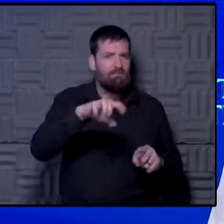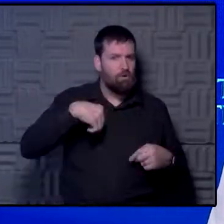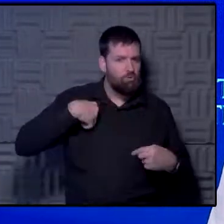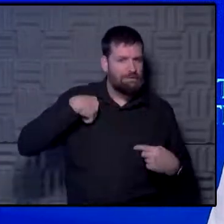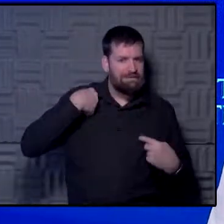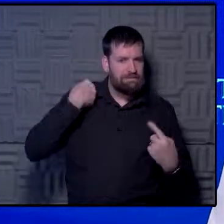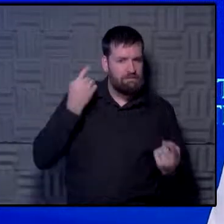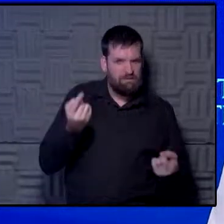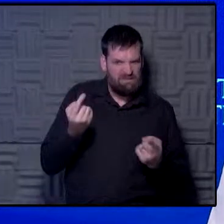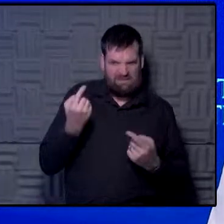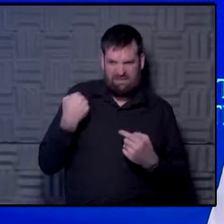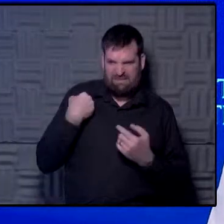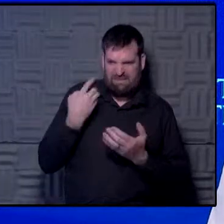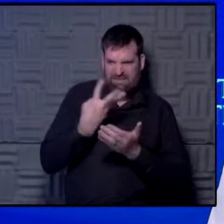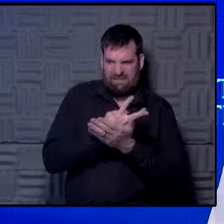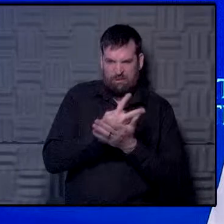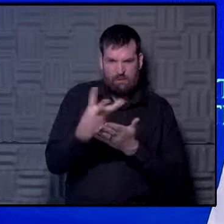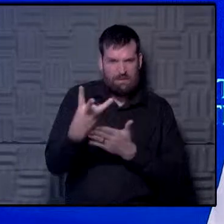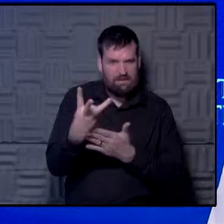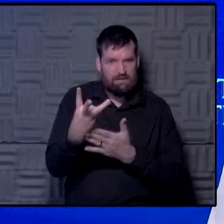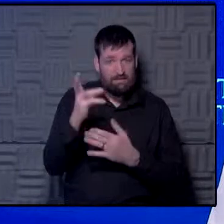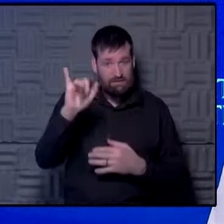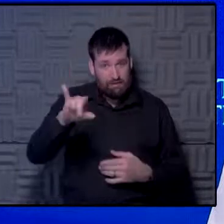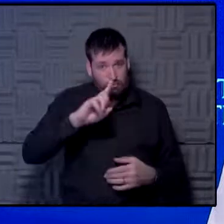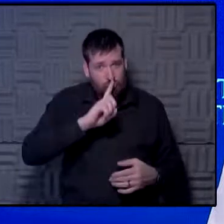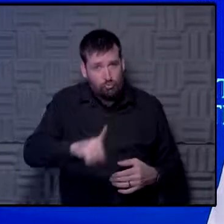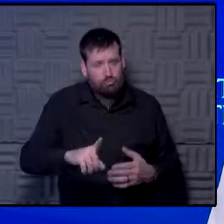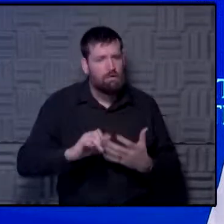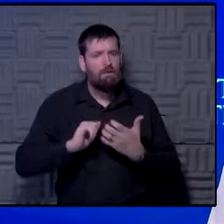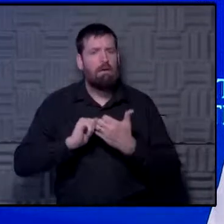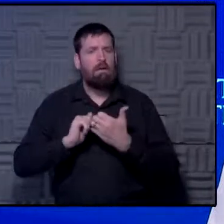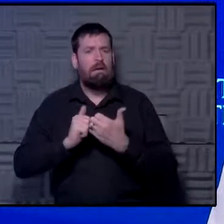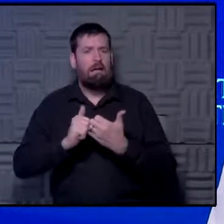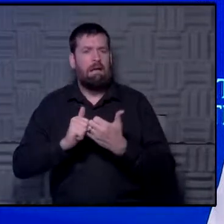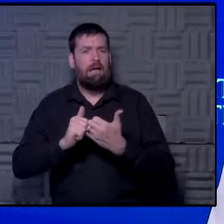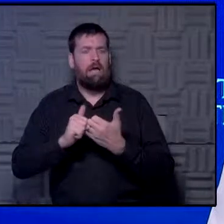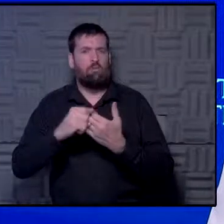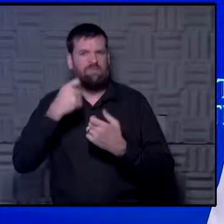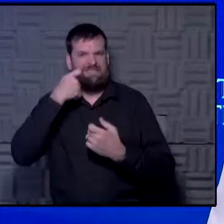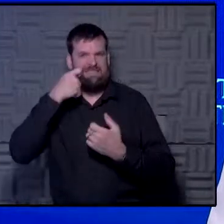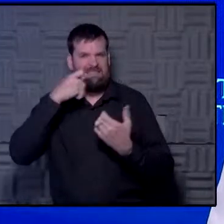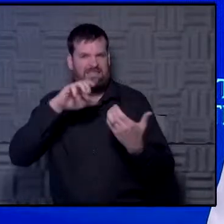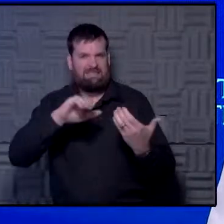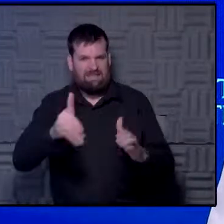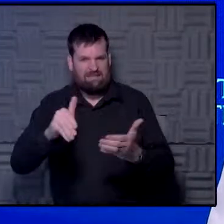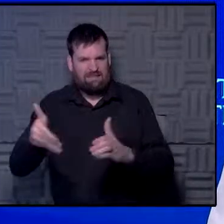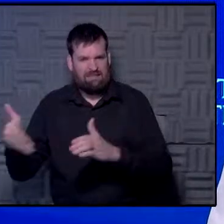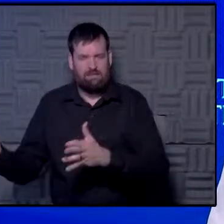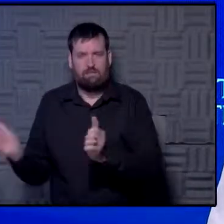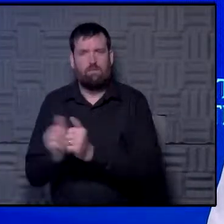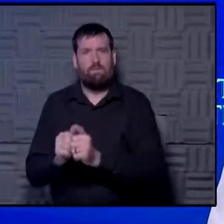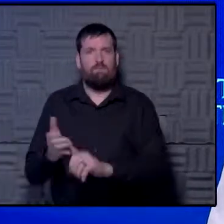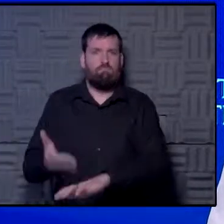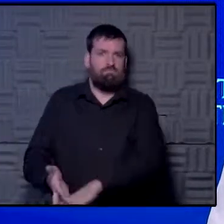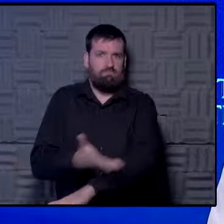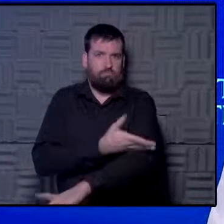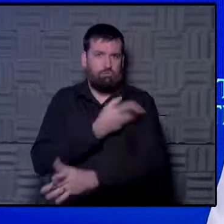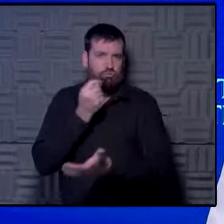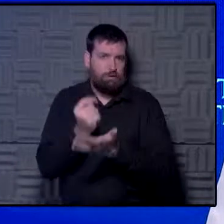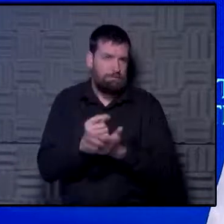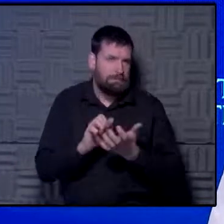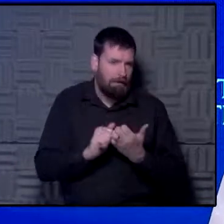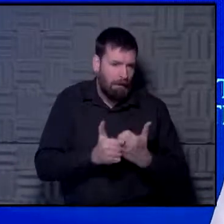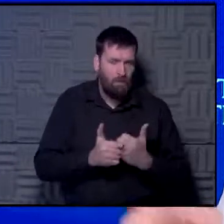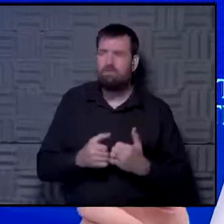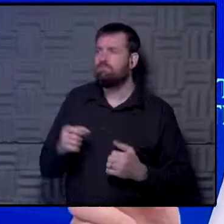in the past 6 weeks. If this is true, how have we had so many recent deaths with improved treatments? Yeah,